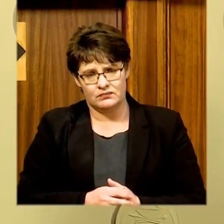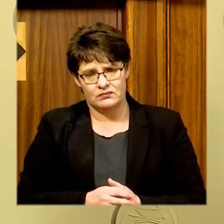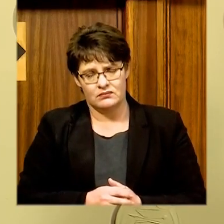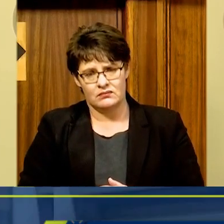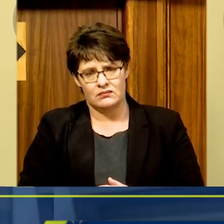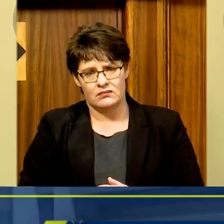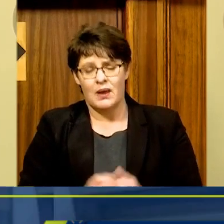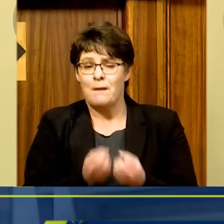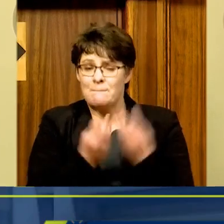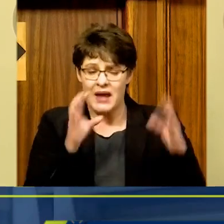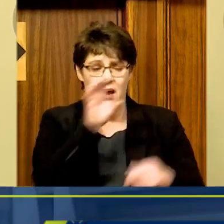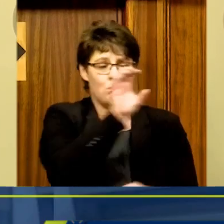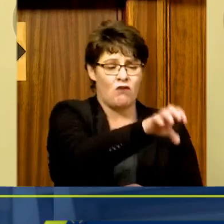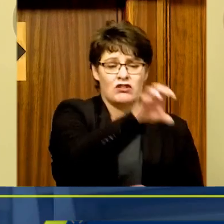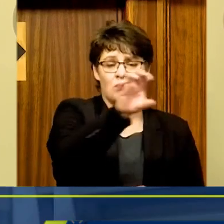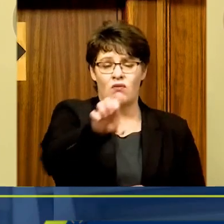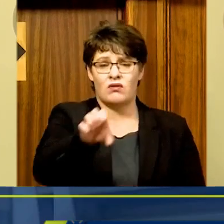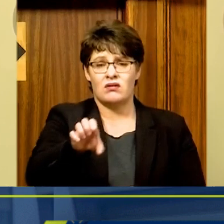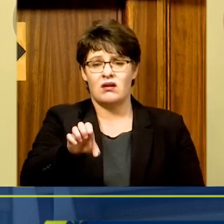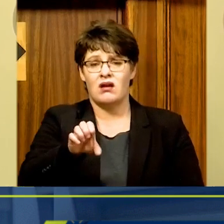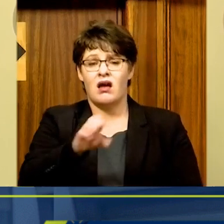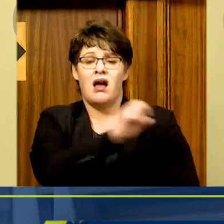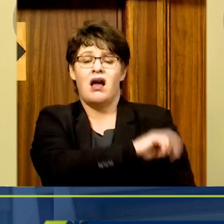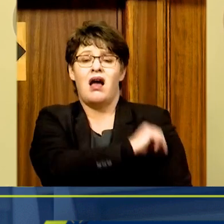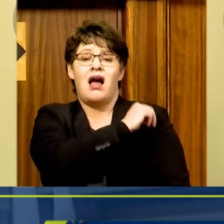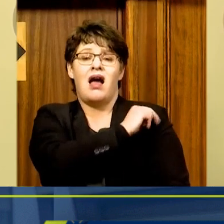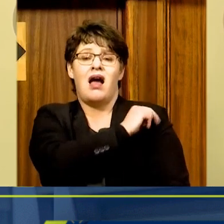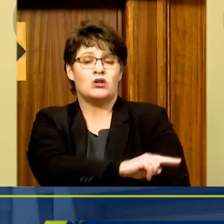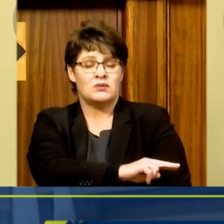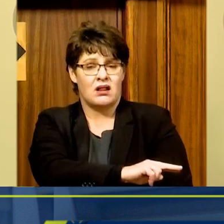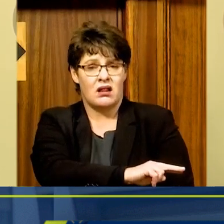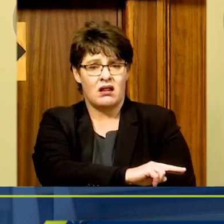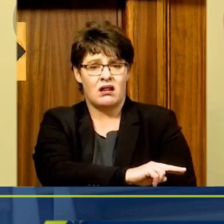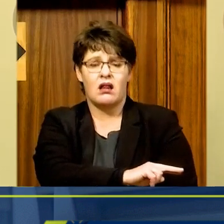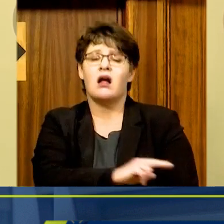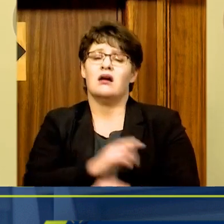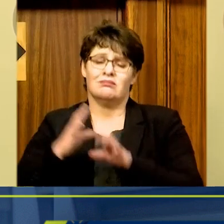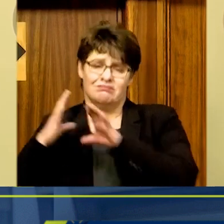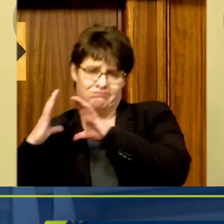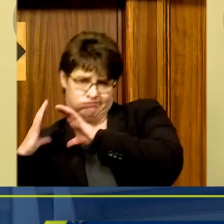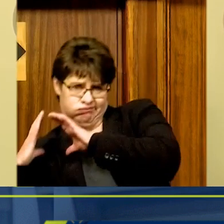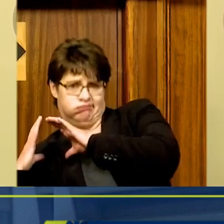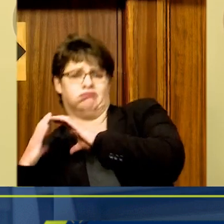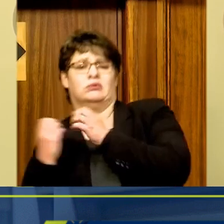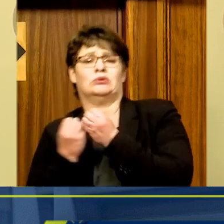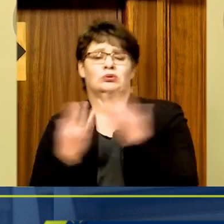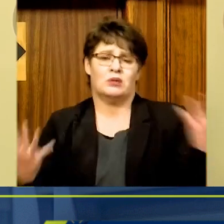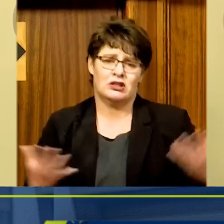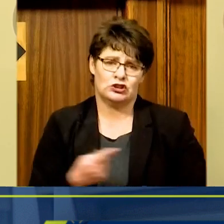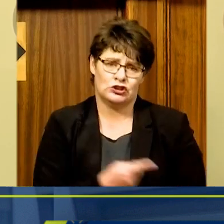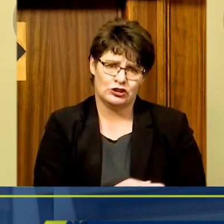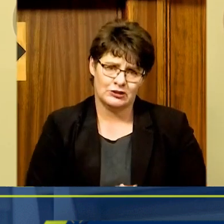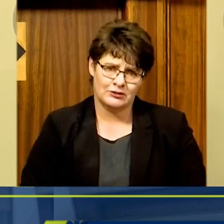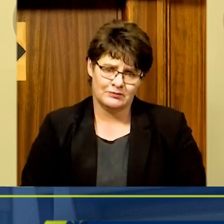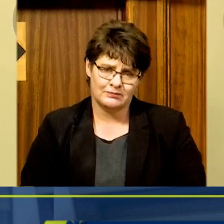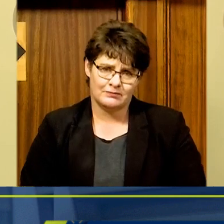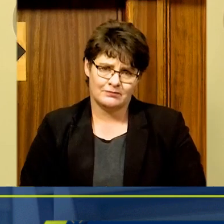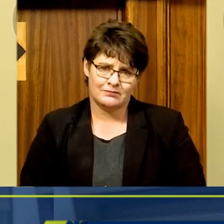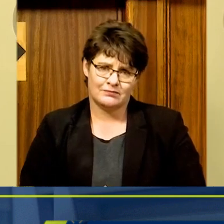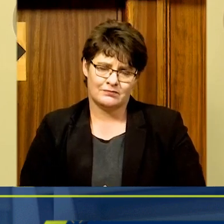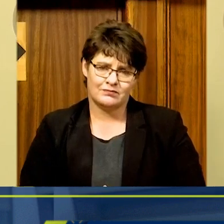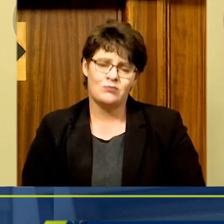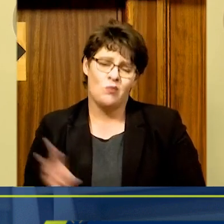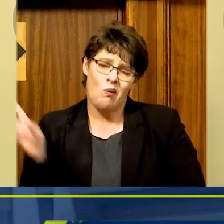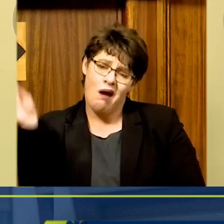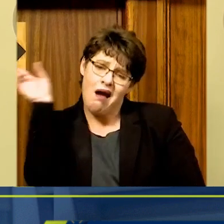In several provinces are already under tremendous strain. We have heard